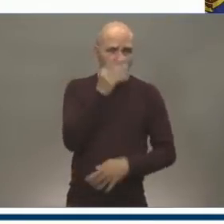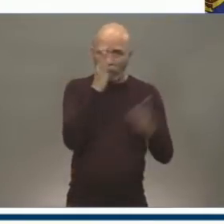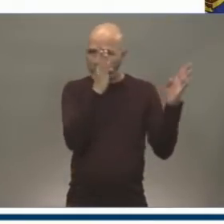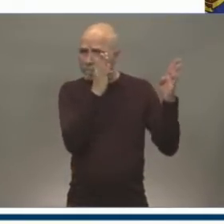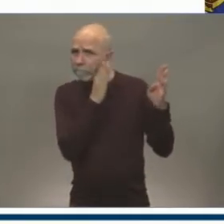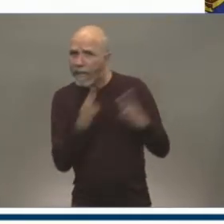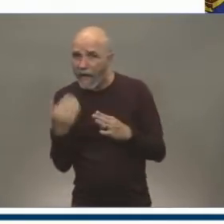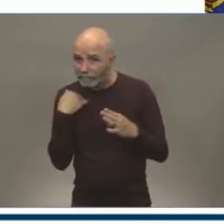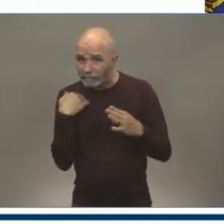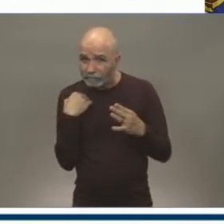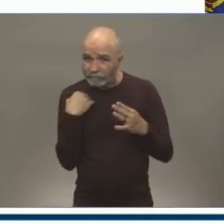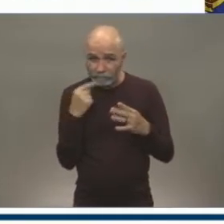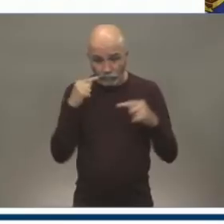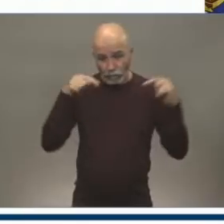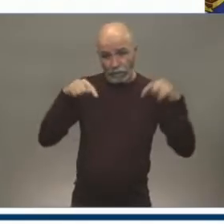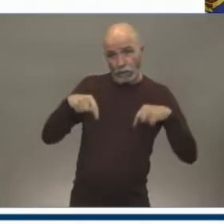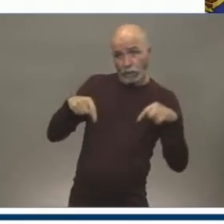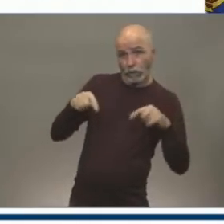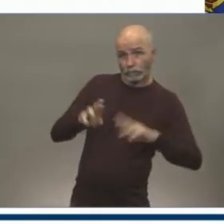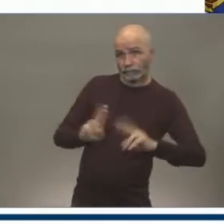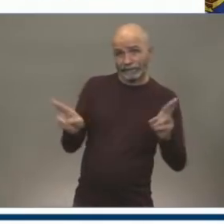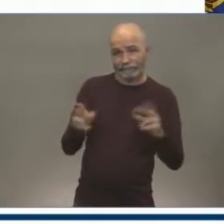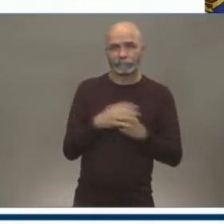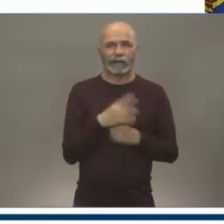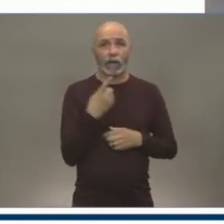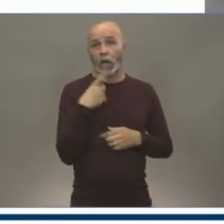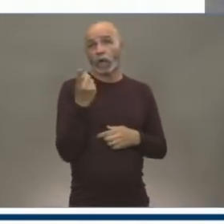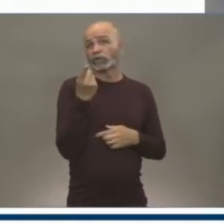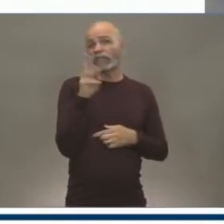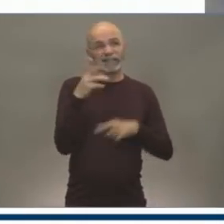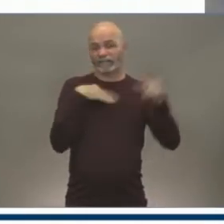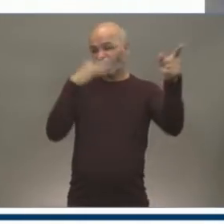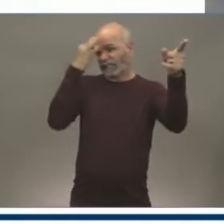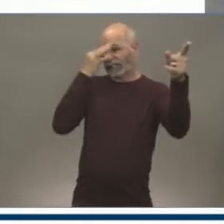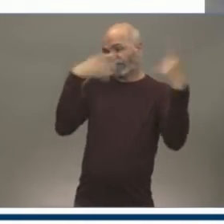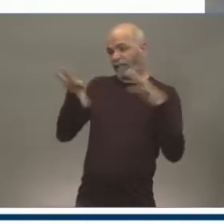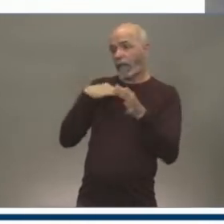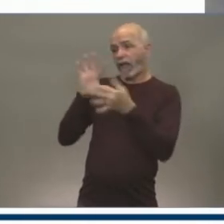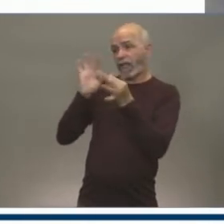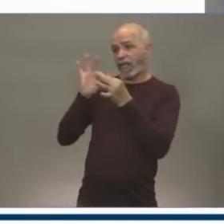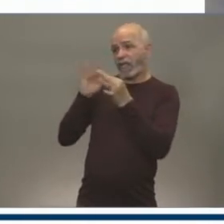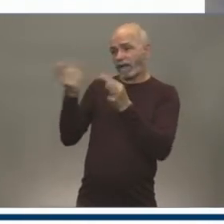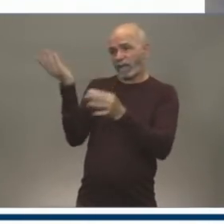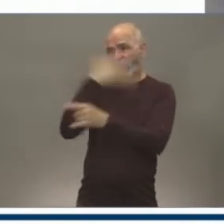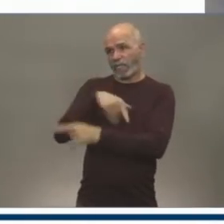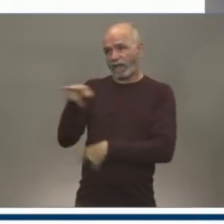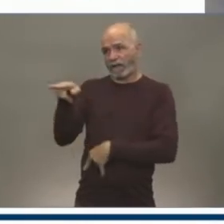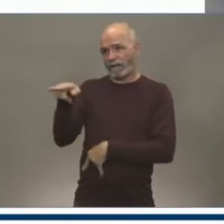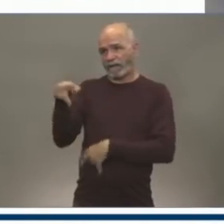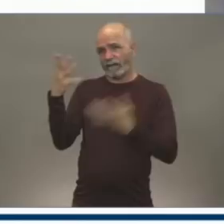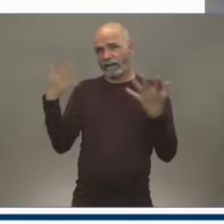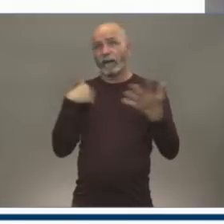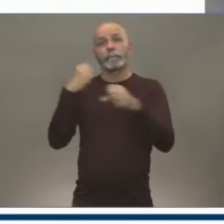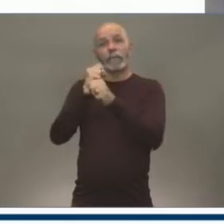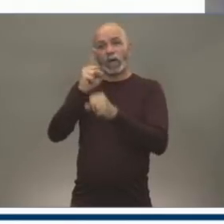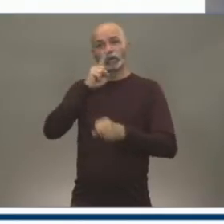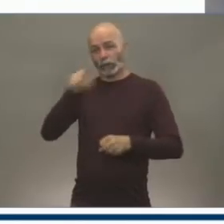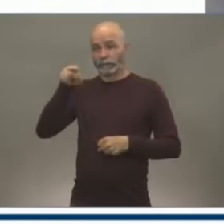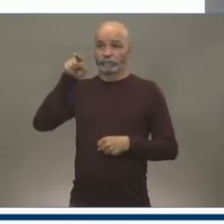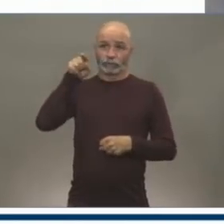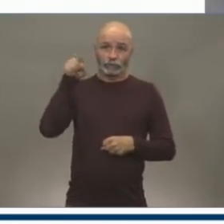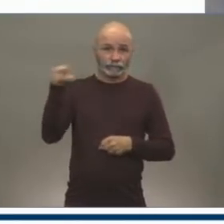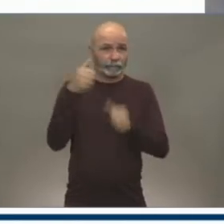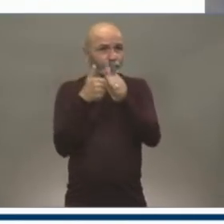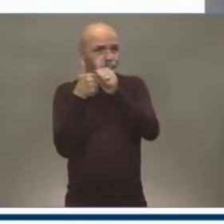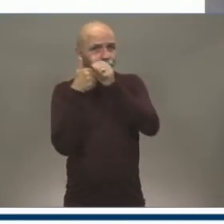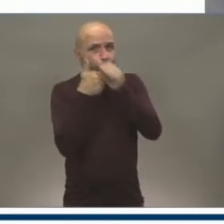rollout here for us? So Dr. Strang just laid it out in his remarks. We wanted to make sure that it's distributed on a per capita basis across